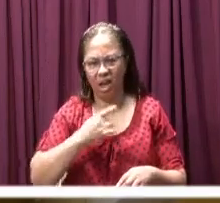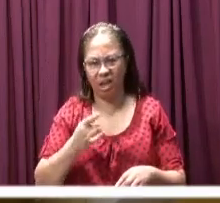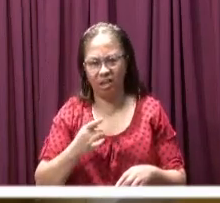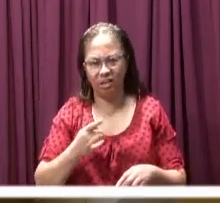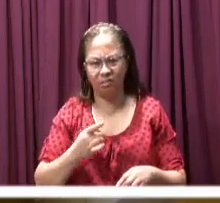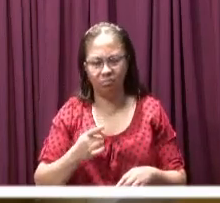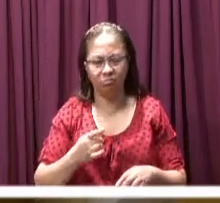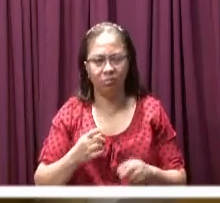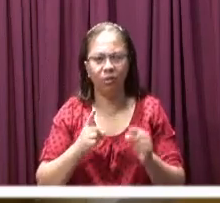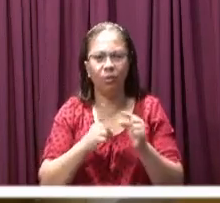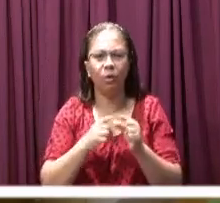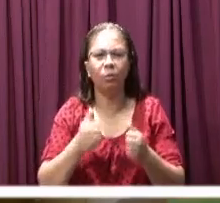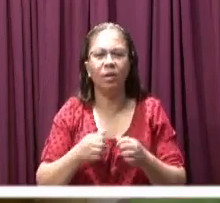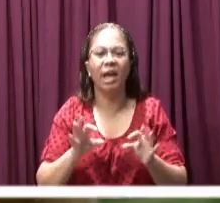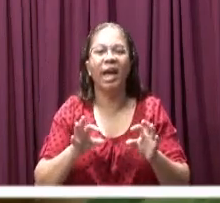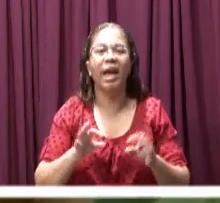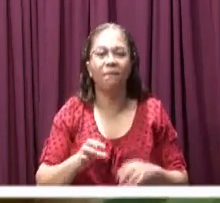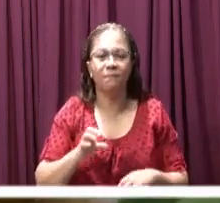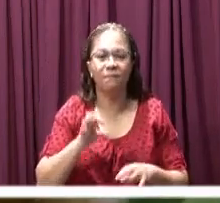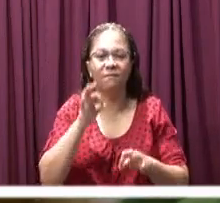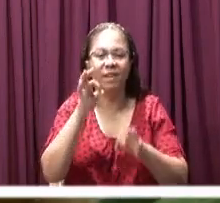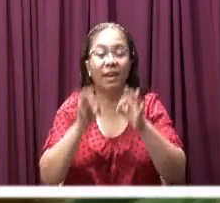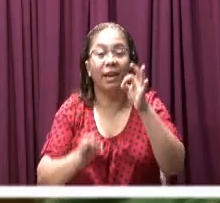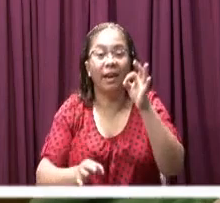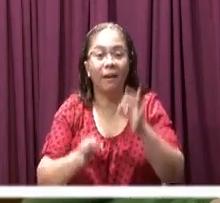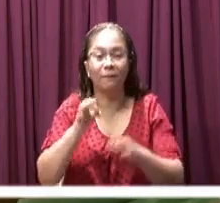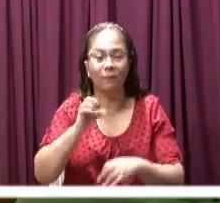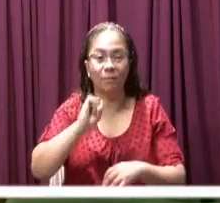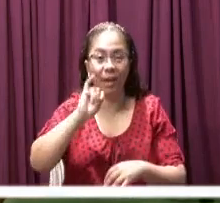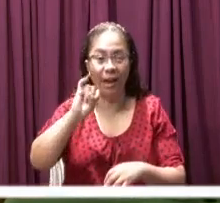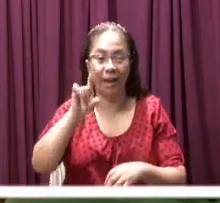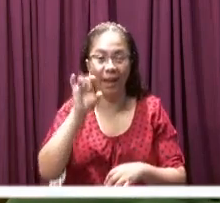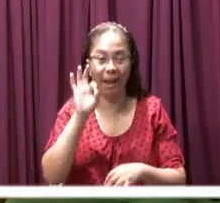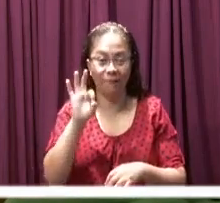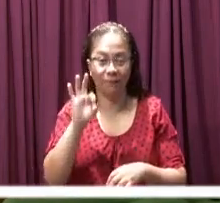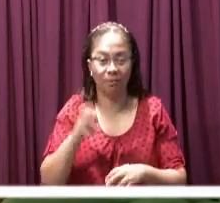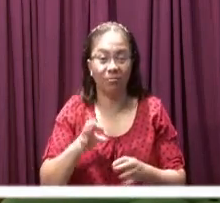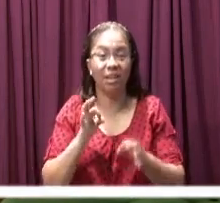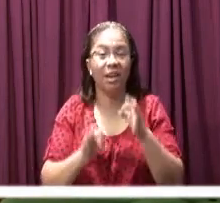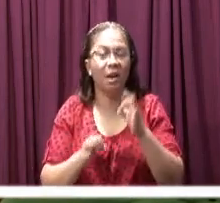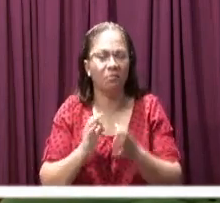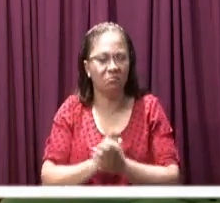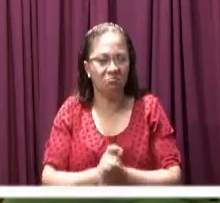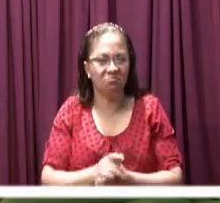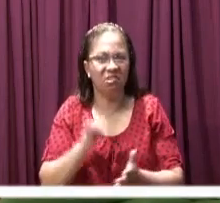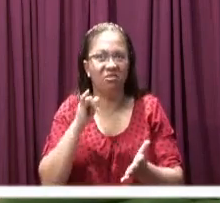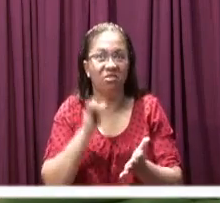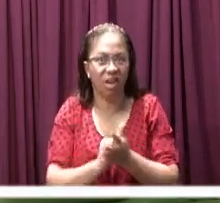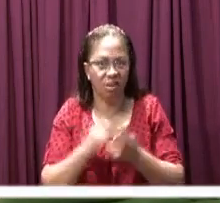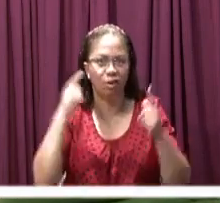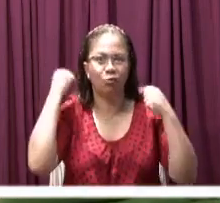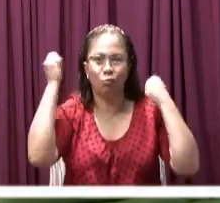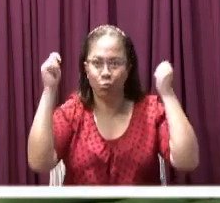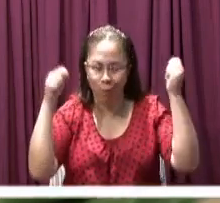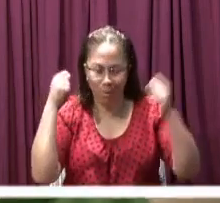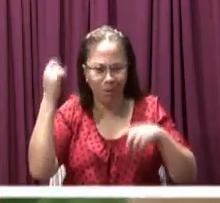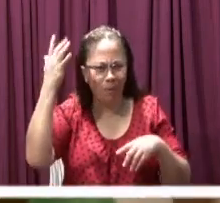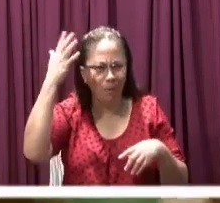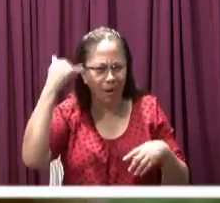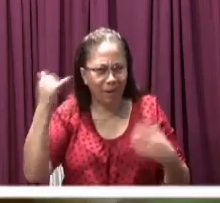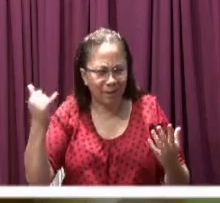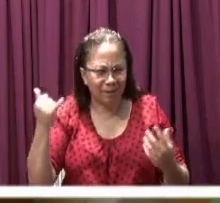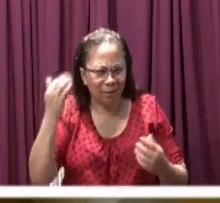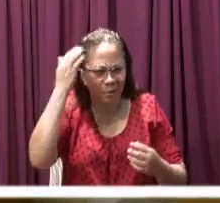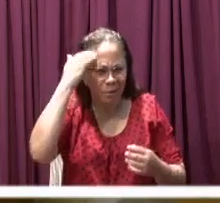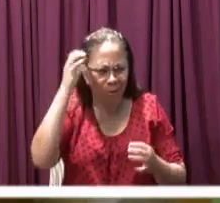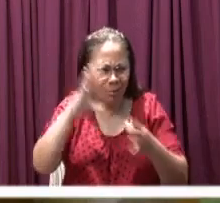if. You see that word if? That is trouble. Because you know, the story of